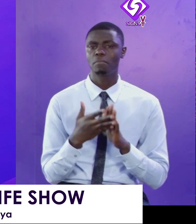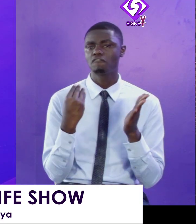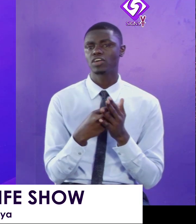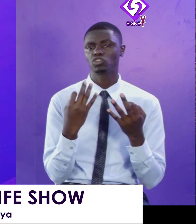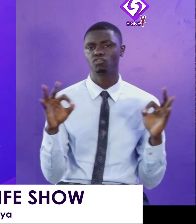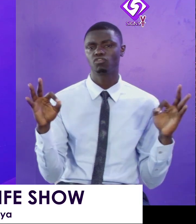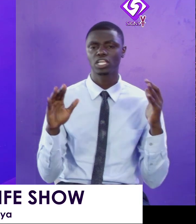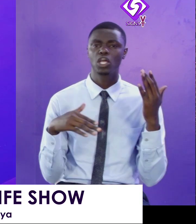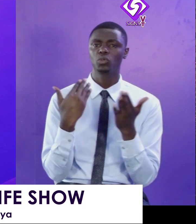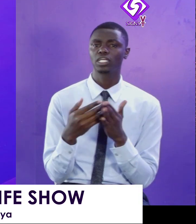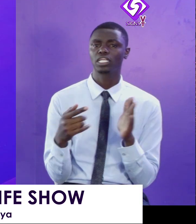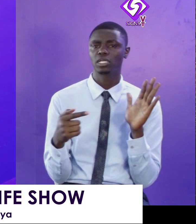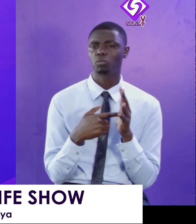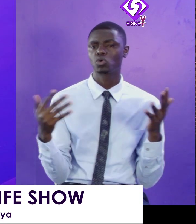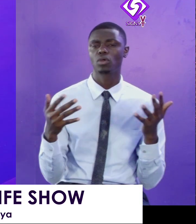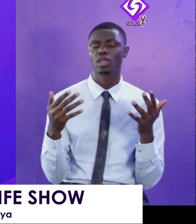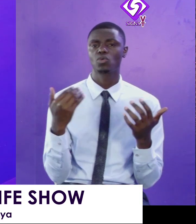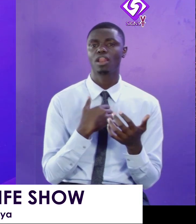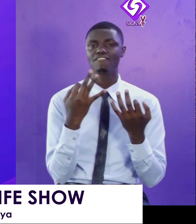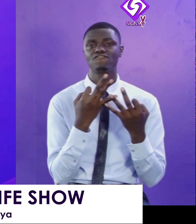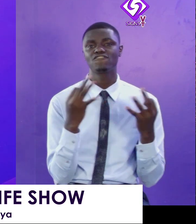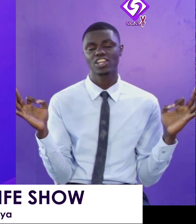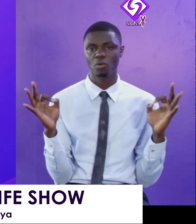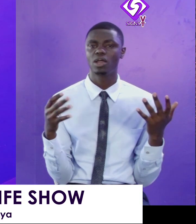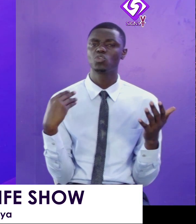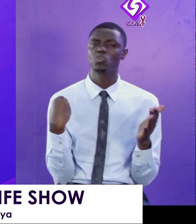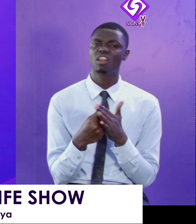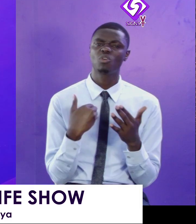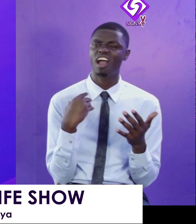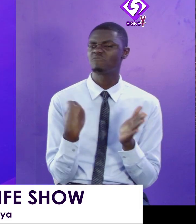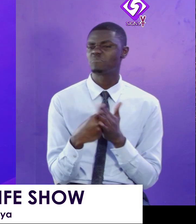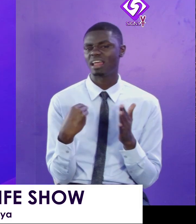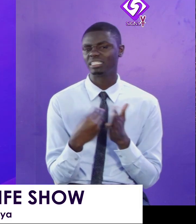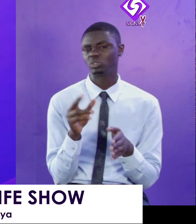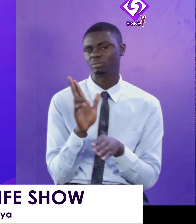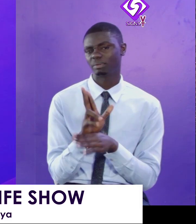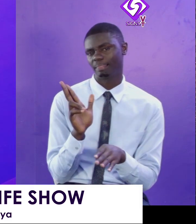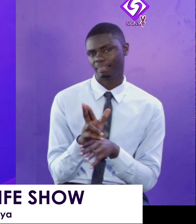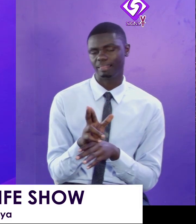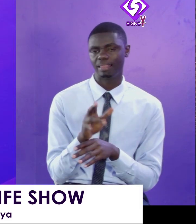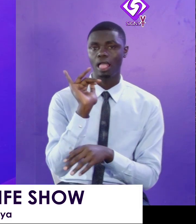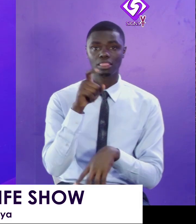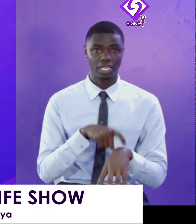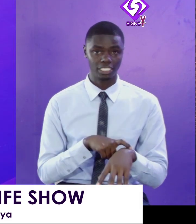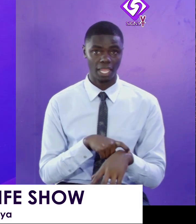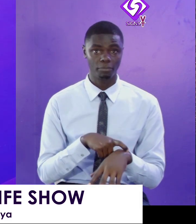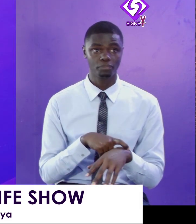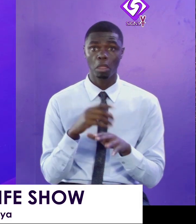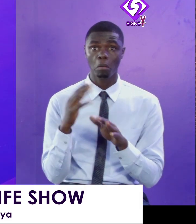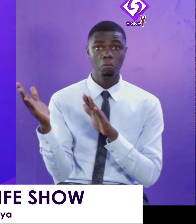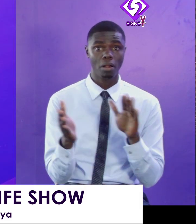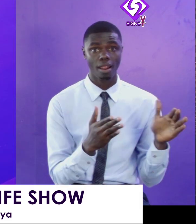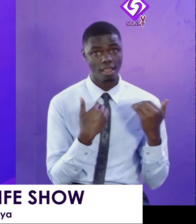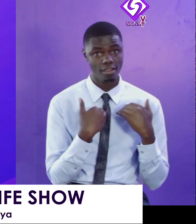reach a point where you will have a few dollars, a few shillings here and there to spare. By that time, have you already